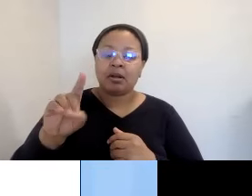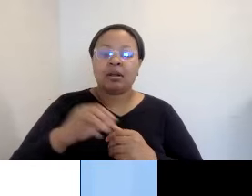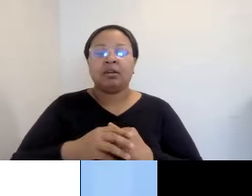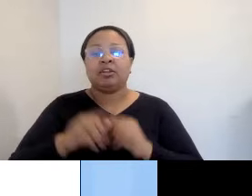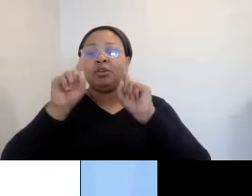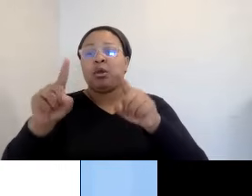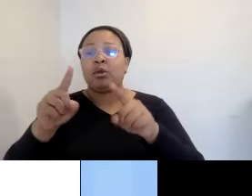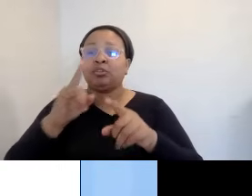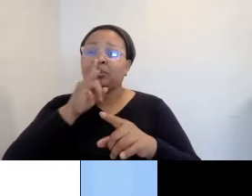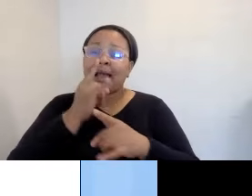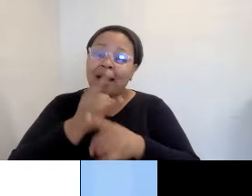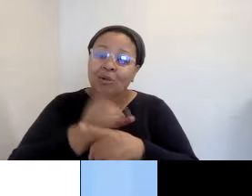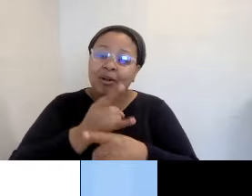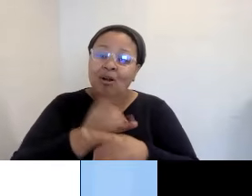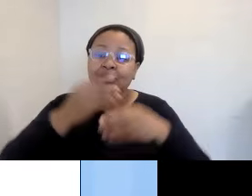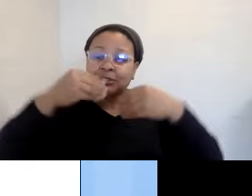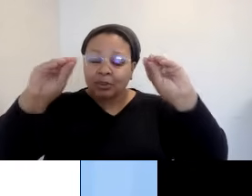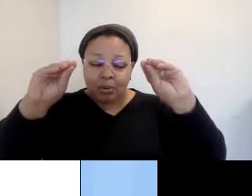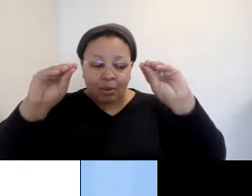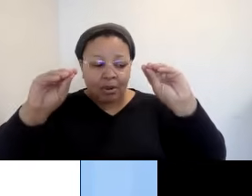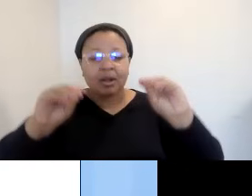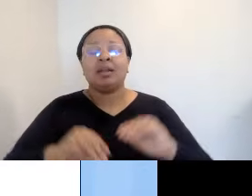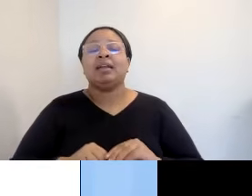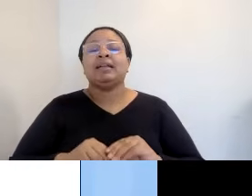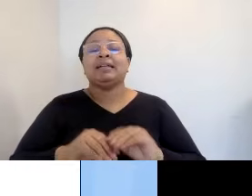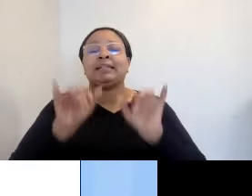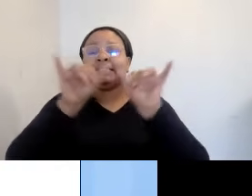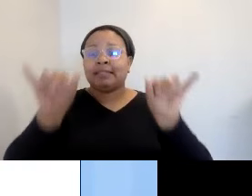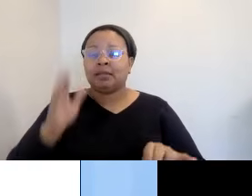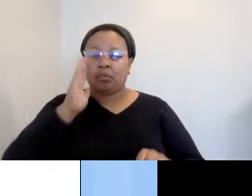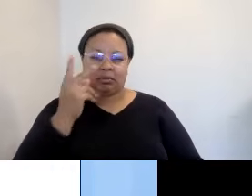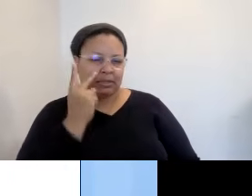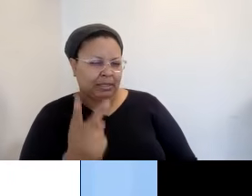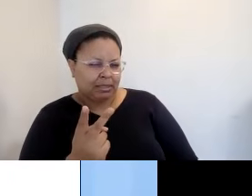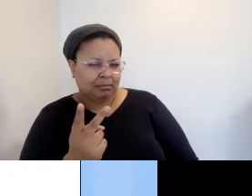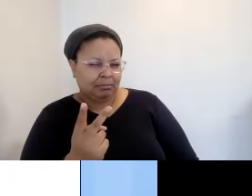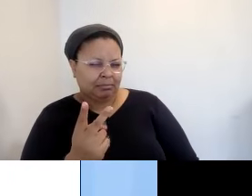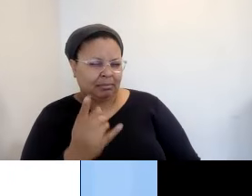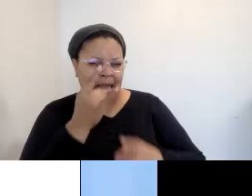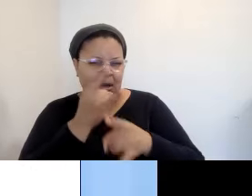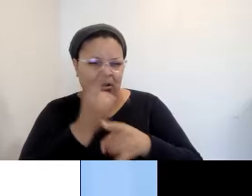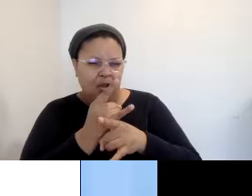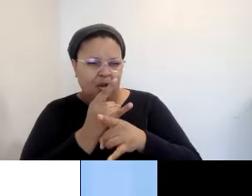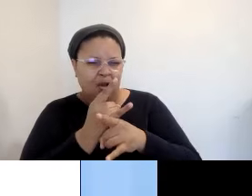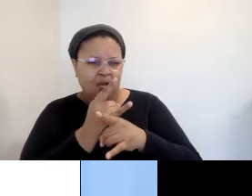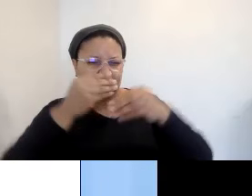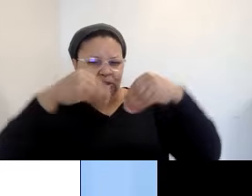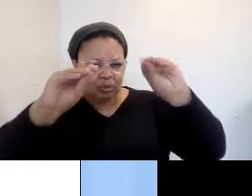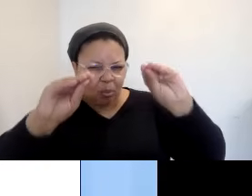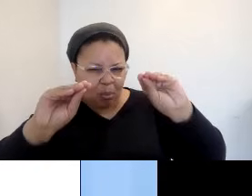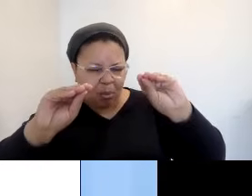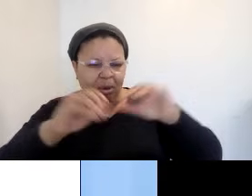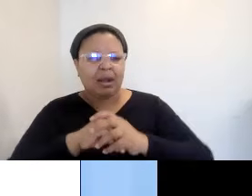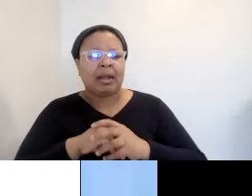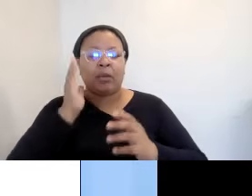and the system will recognize it as a liquor or alcohol merchant, and it's going to